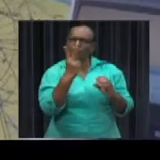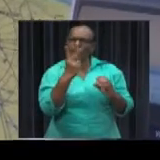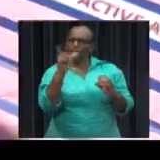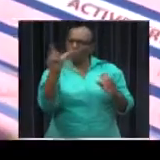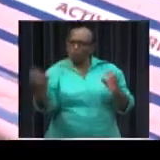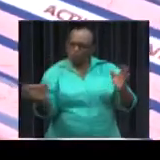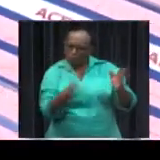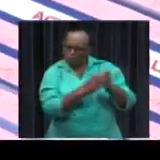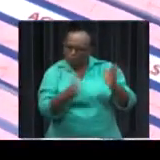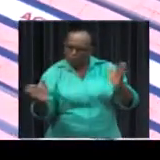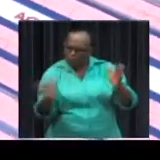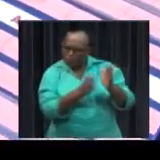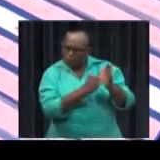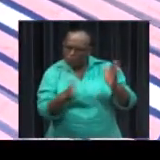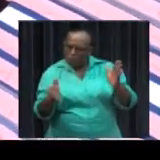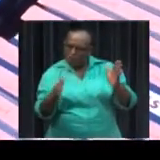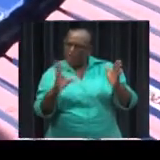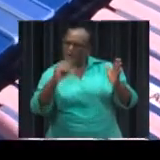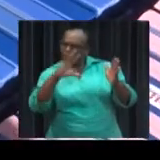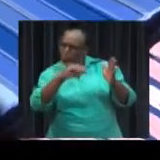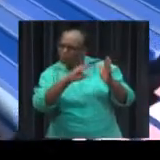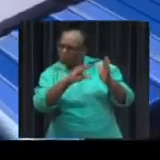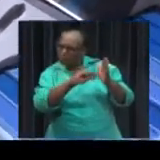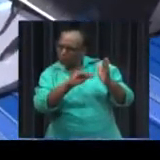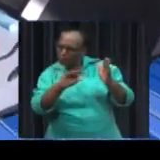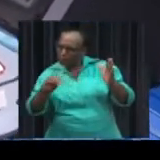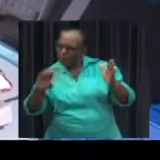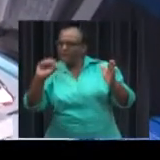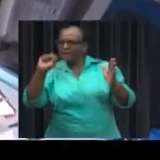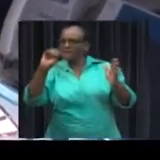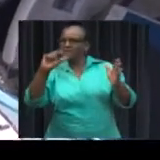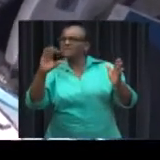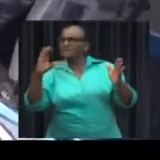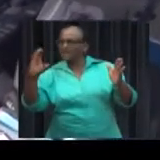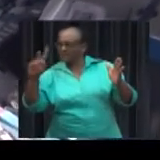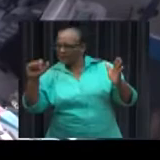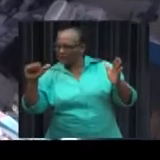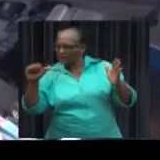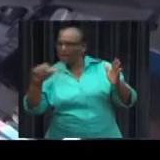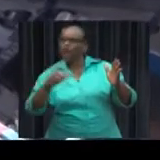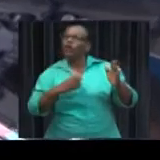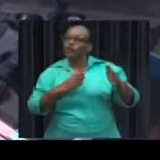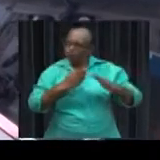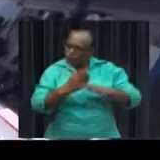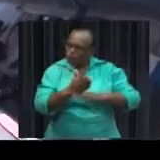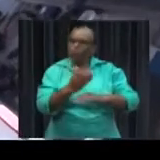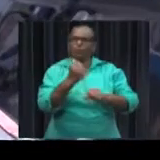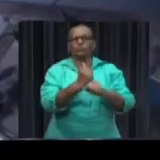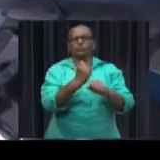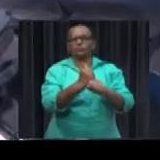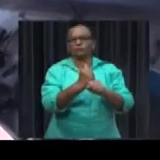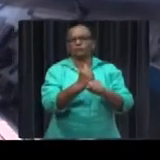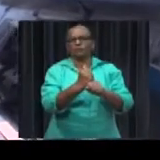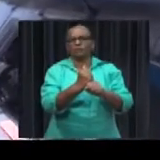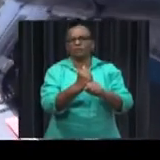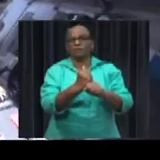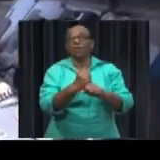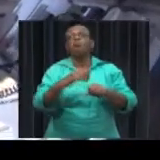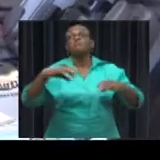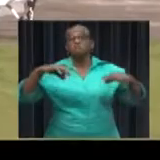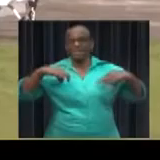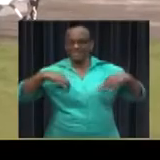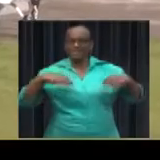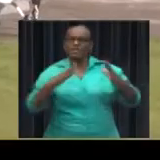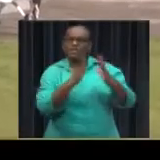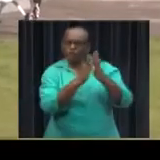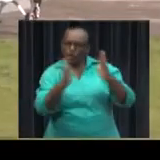and Communication, OAT and SAE, 2 weeks' room to discuss the issue further, as indicated by